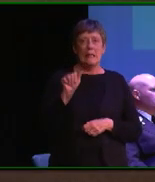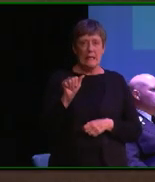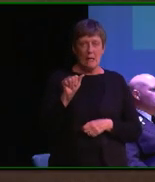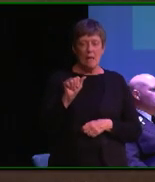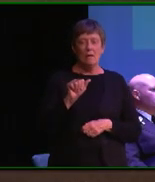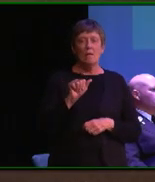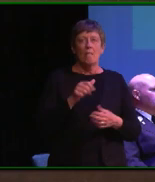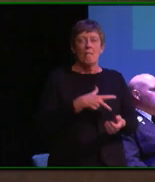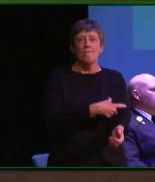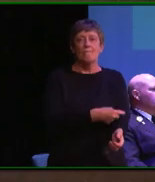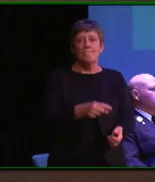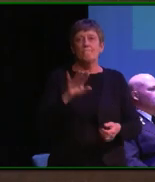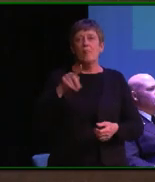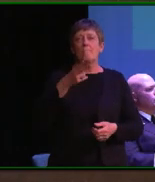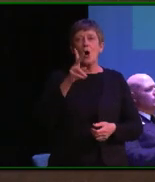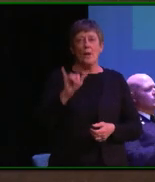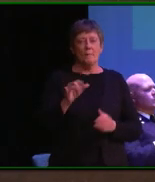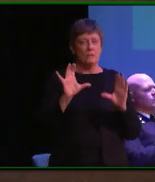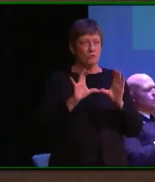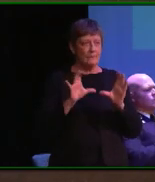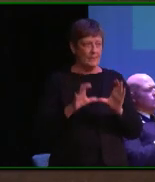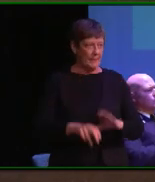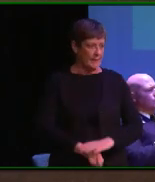Phlebotomy Certificate.